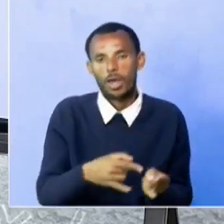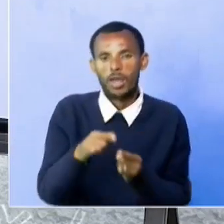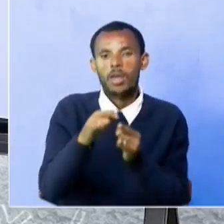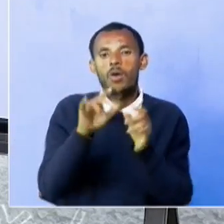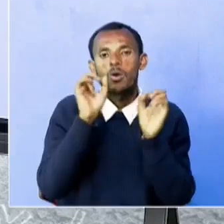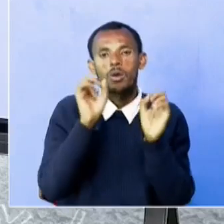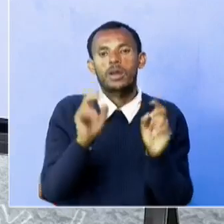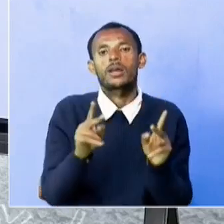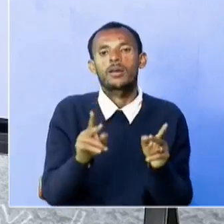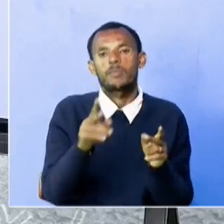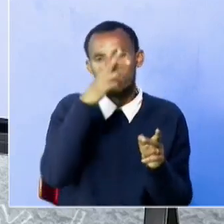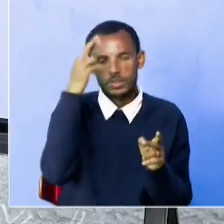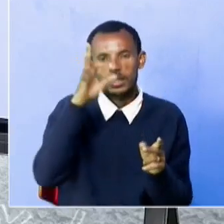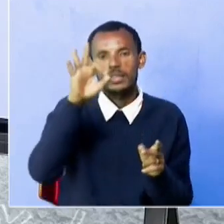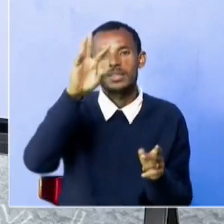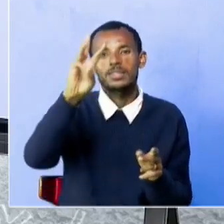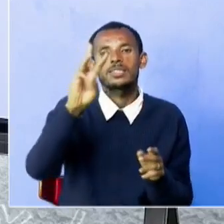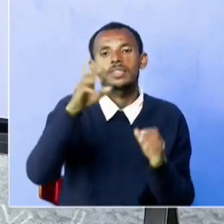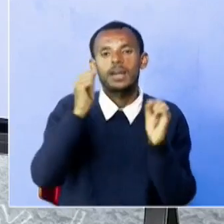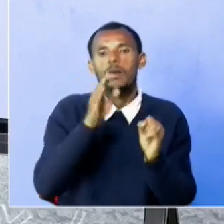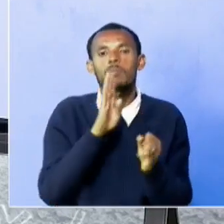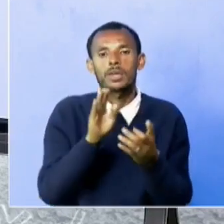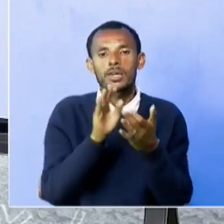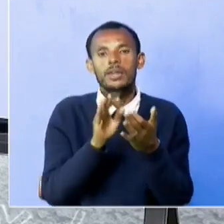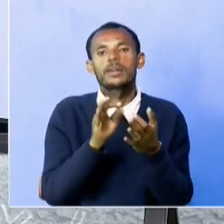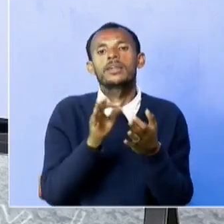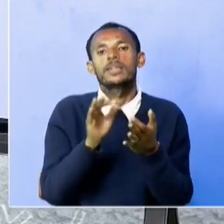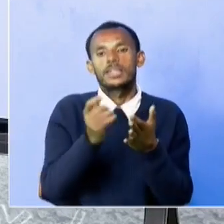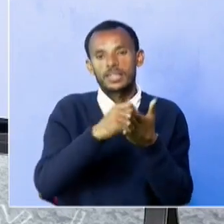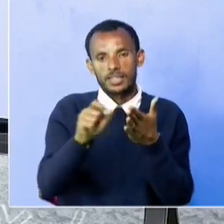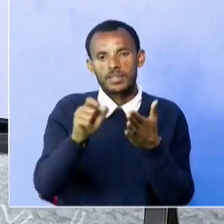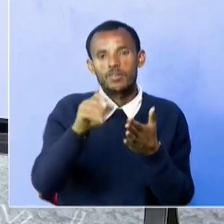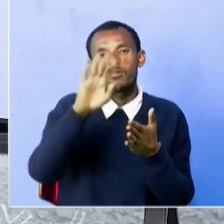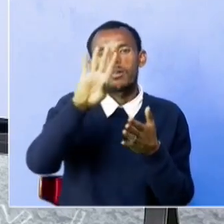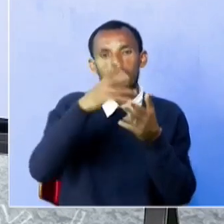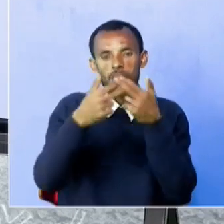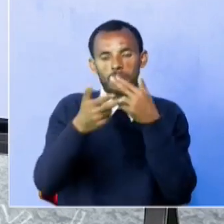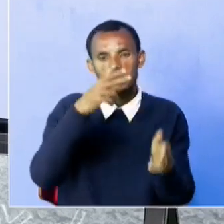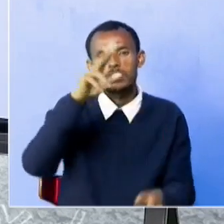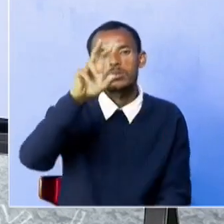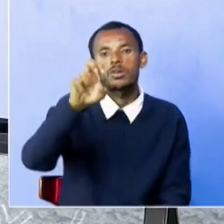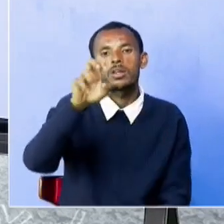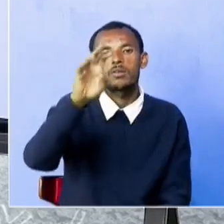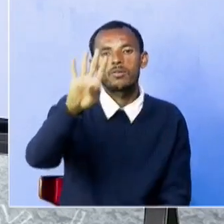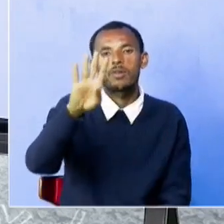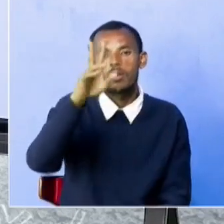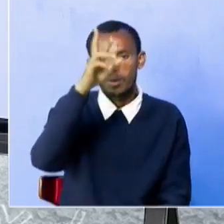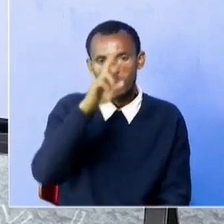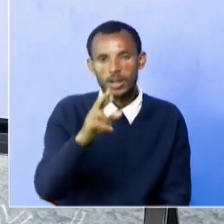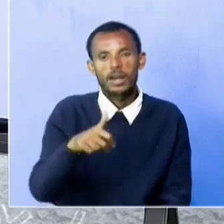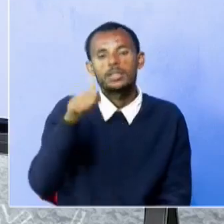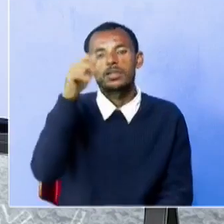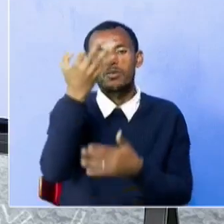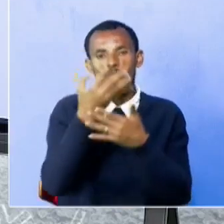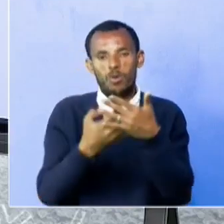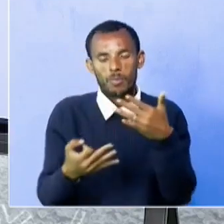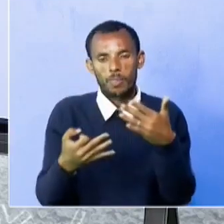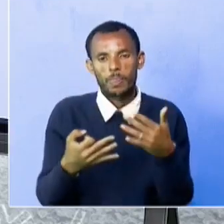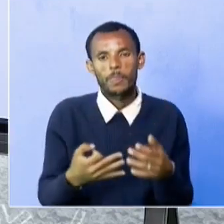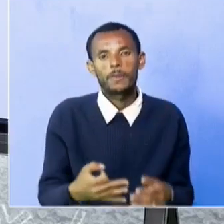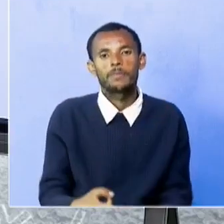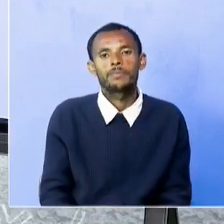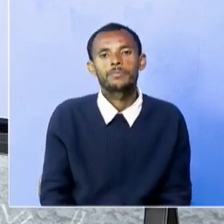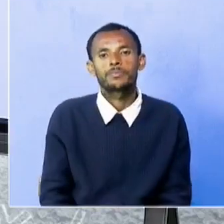Okay, because 96 can be written as 4 times 24. Okay, or in other form.